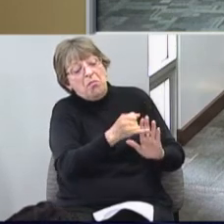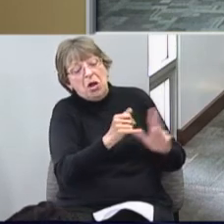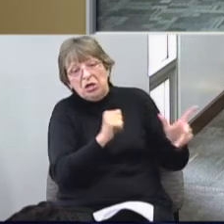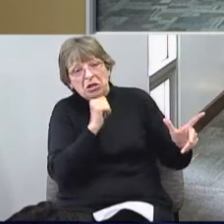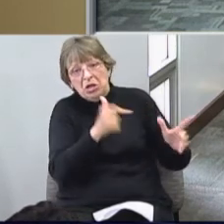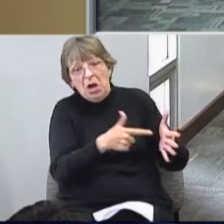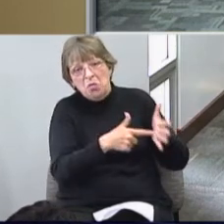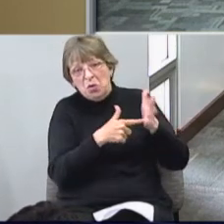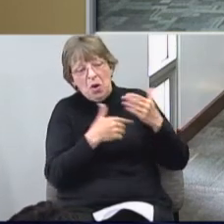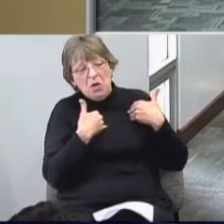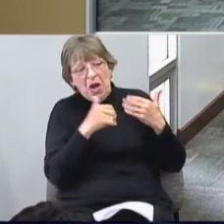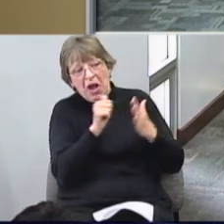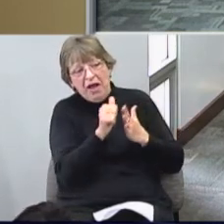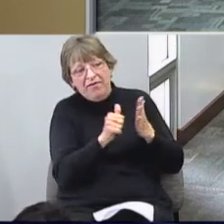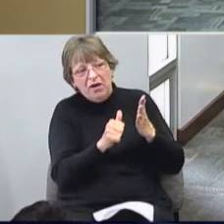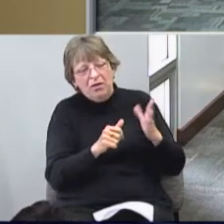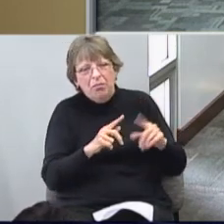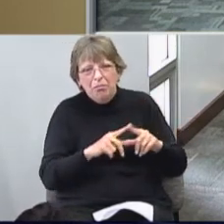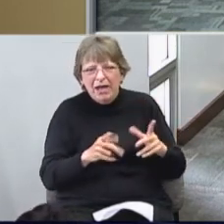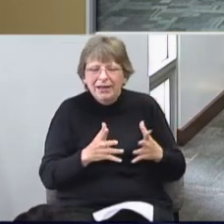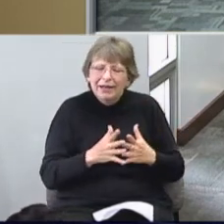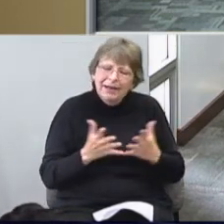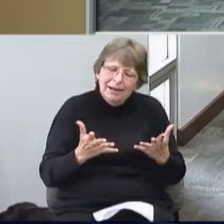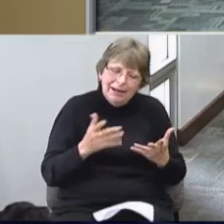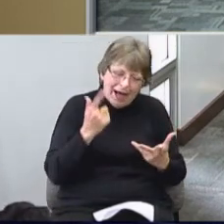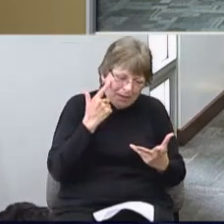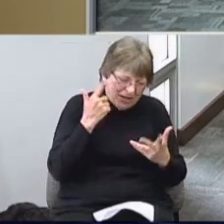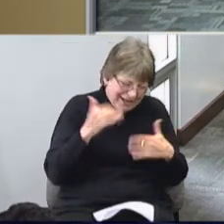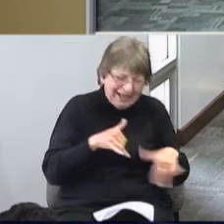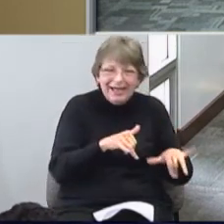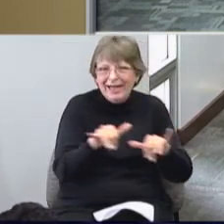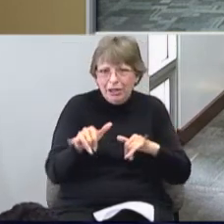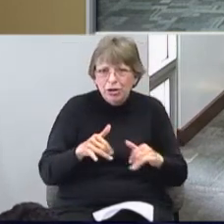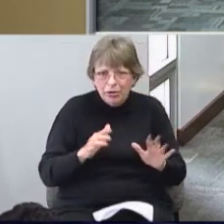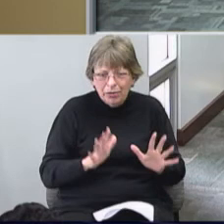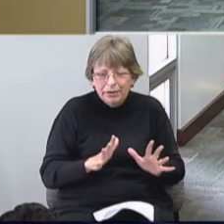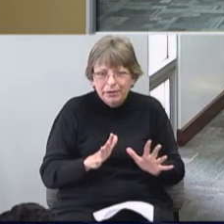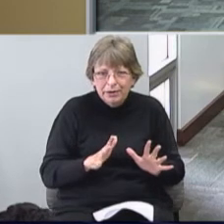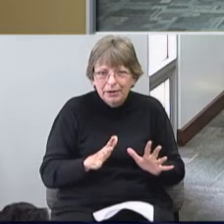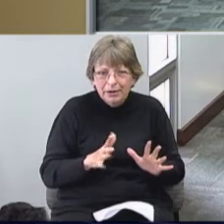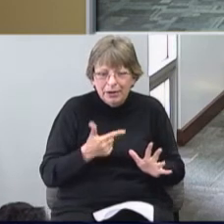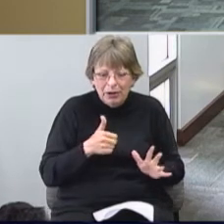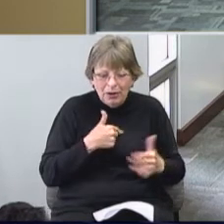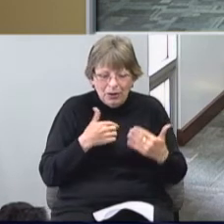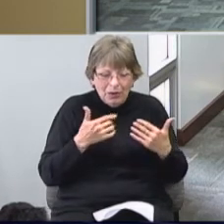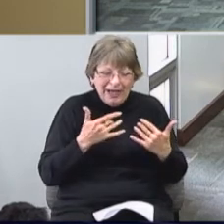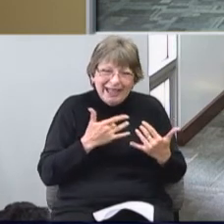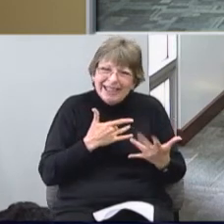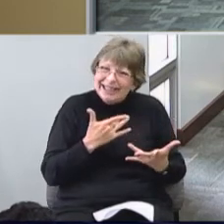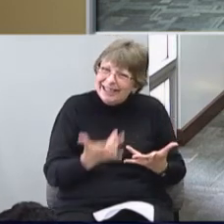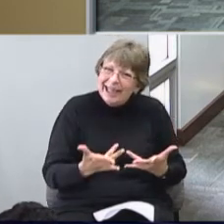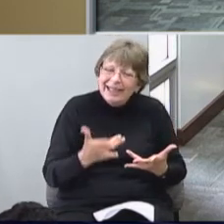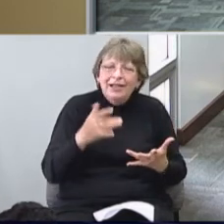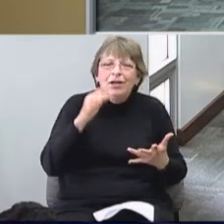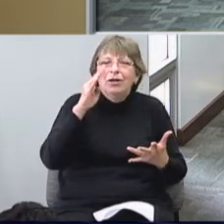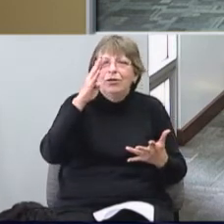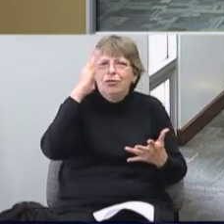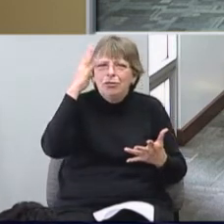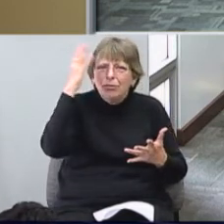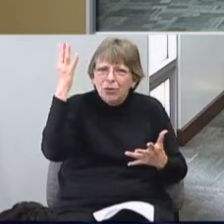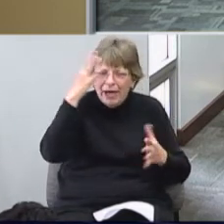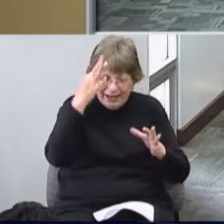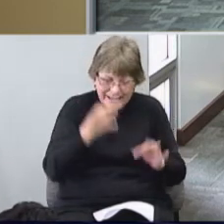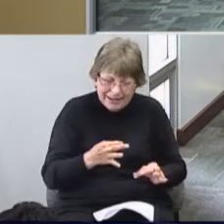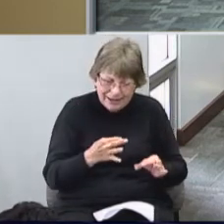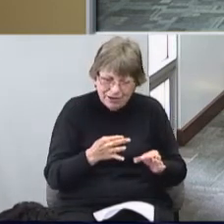think as council, maybe not this council, but in general, we do have a tendency to create ordinances like